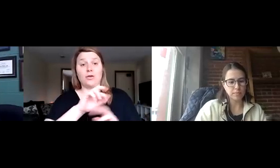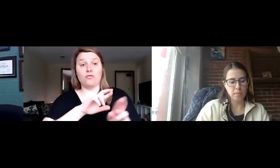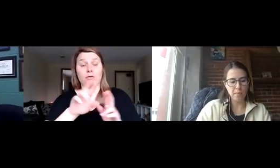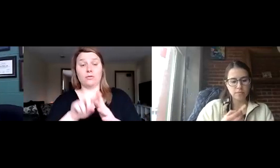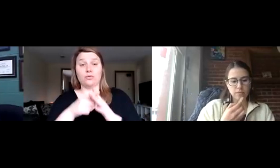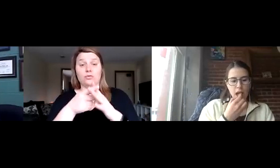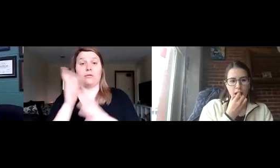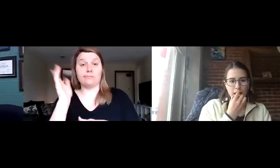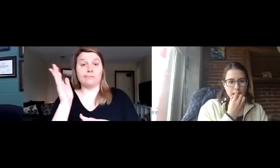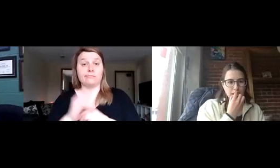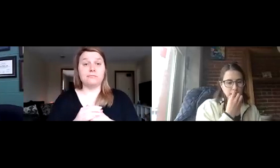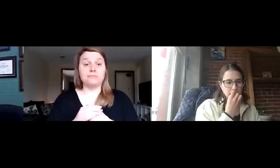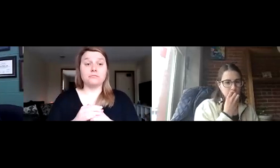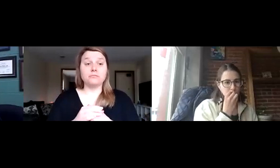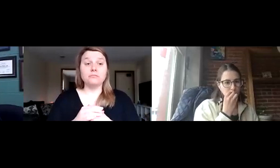presentation?